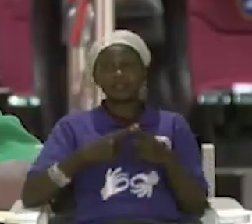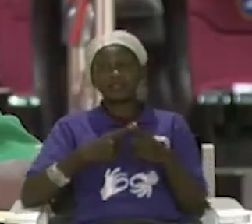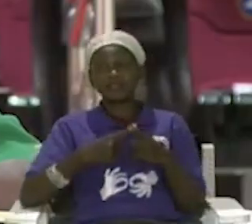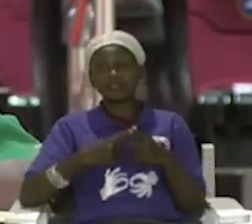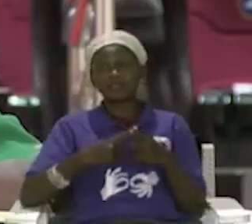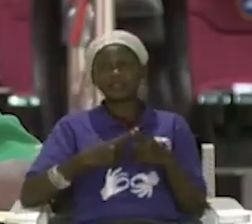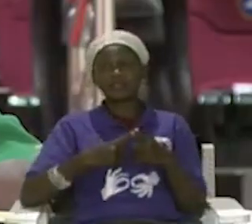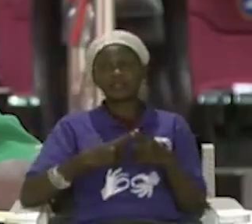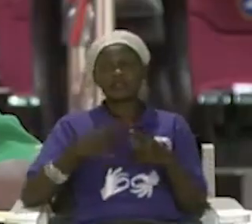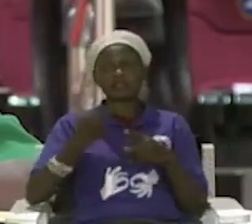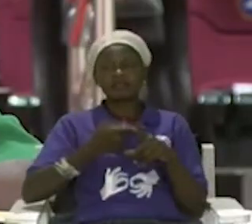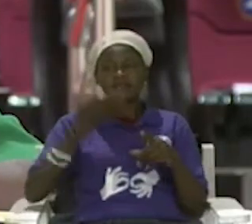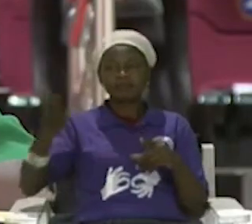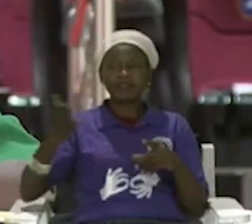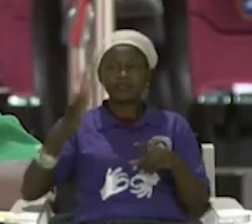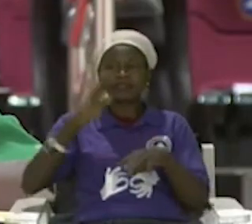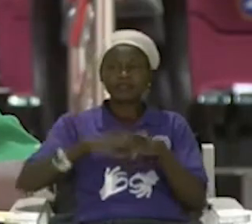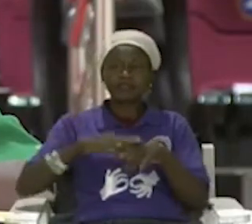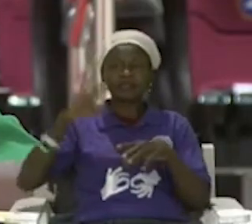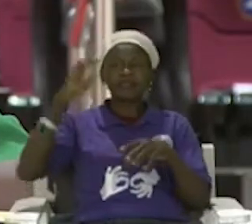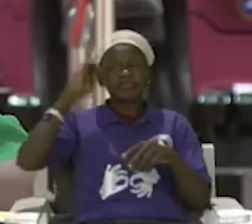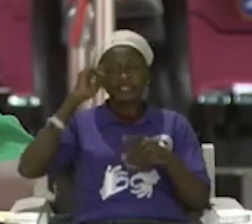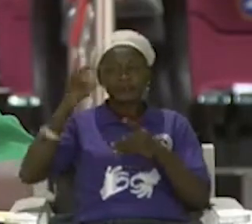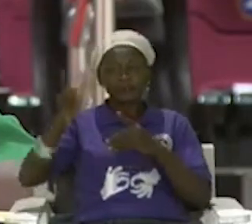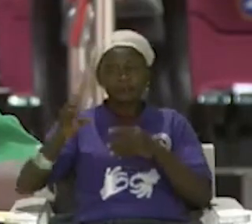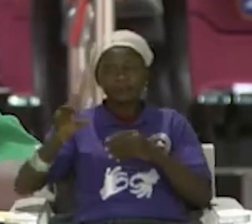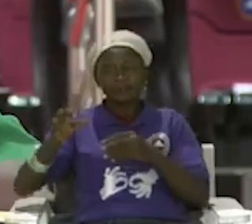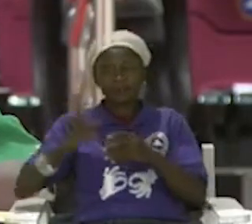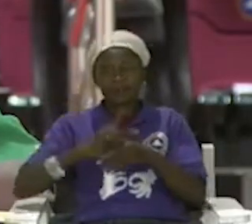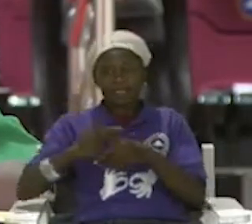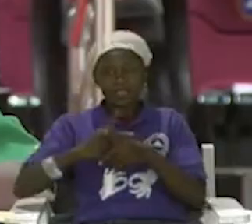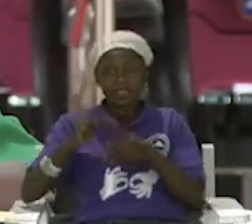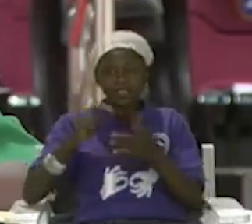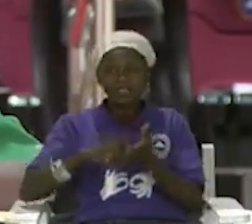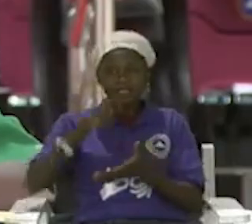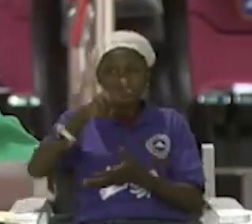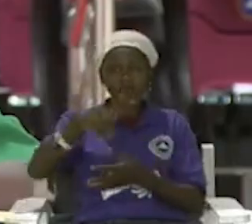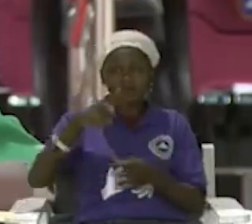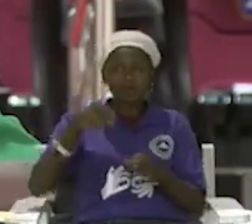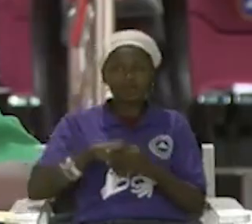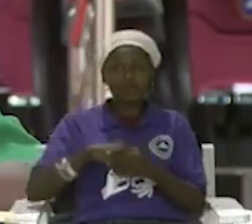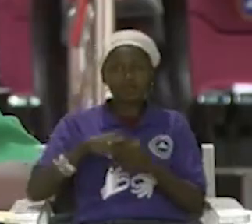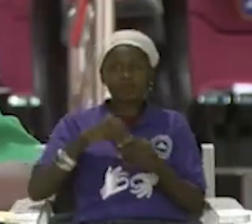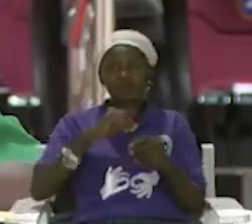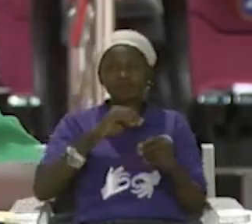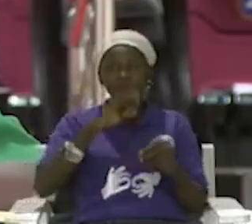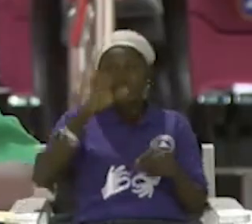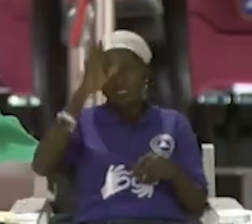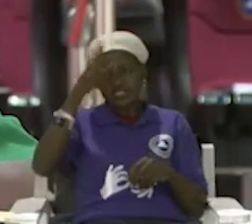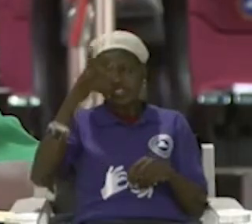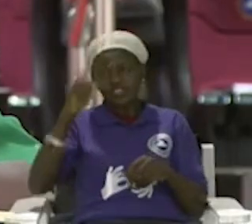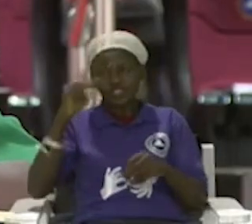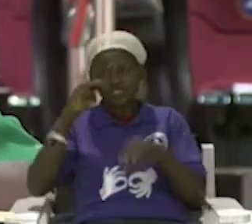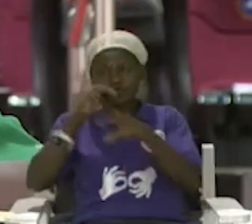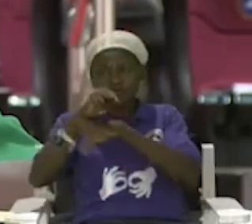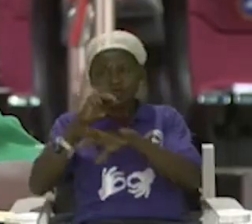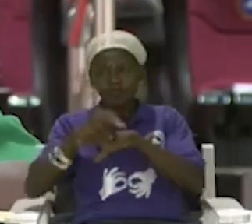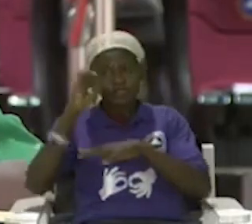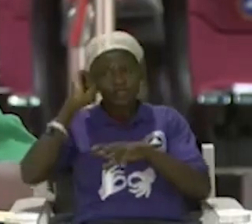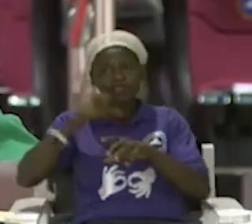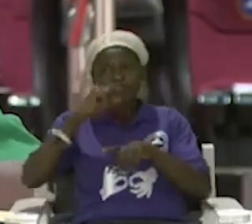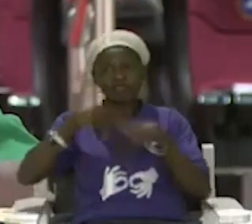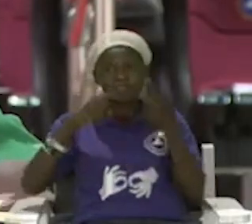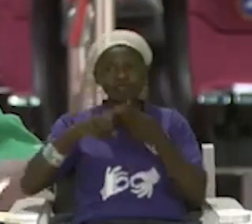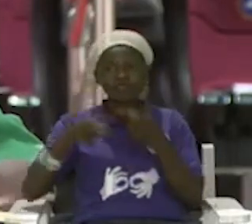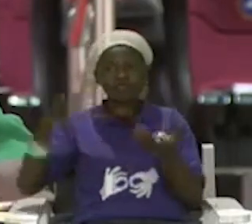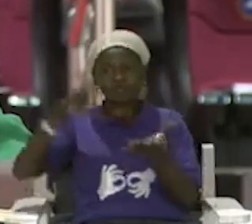And from there on, he practically jumped into my sermon. So I'm not going to repeat what he